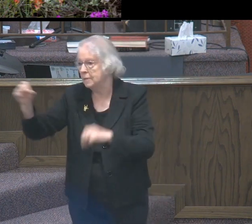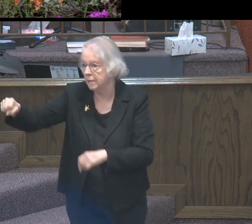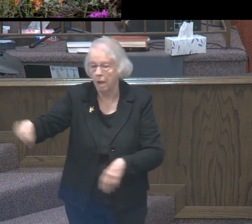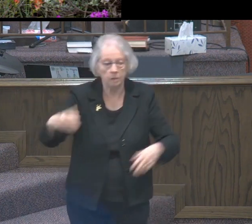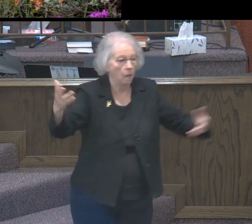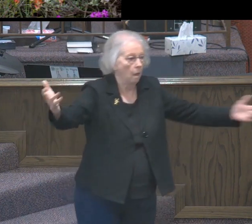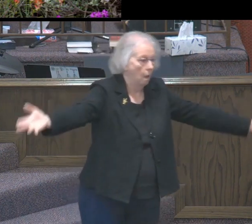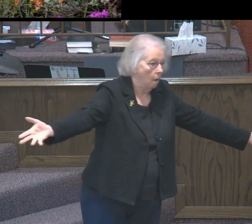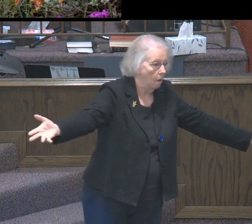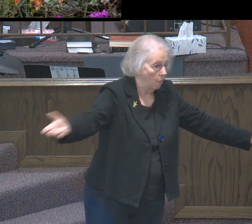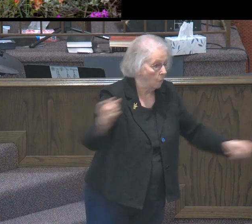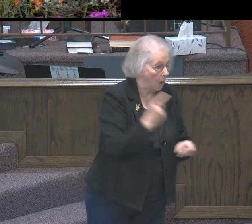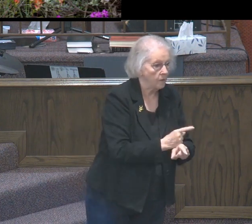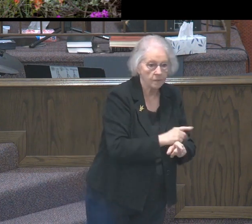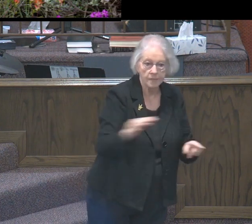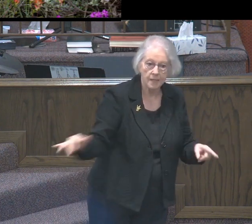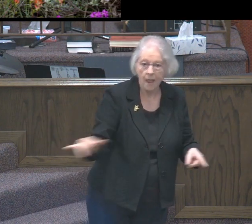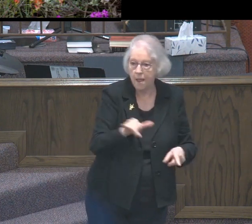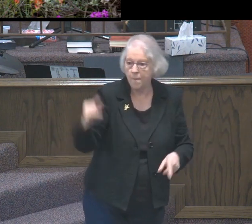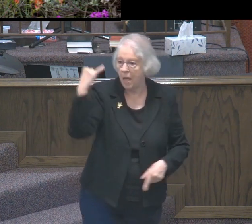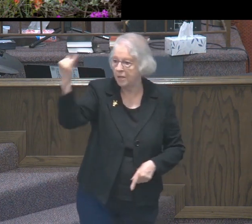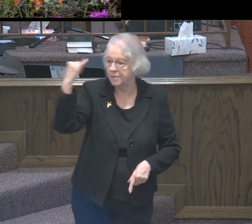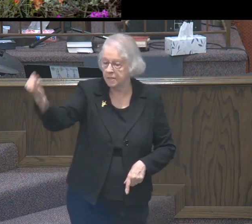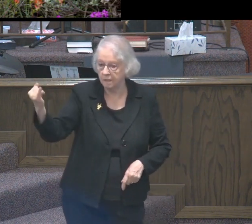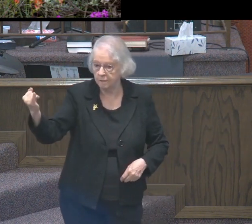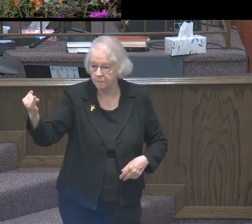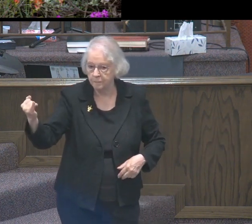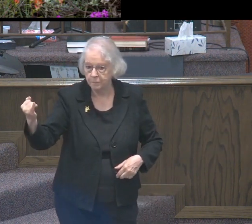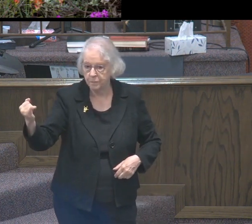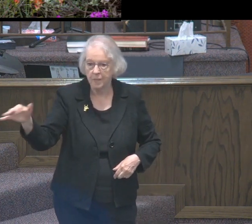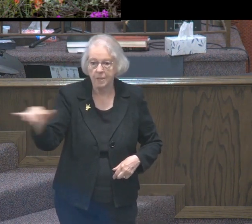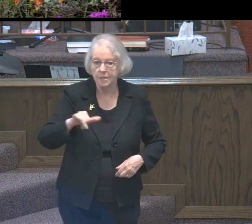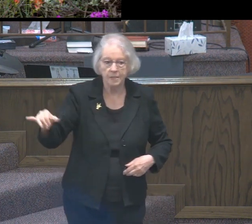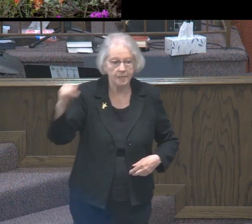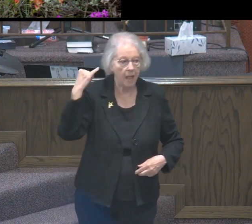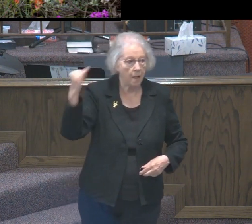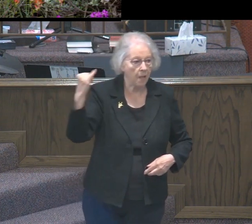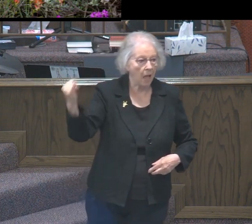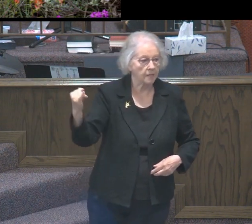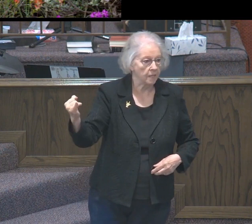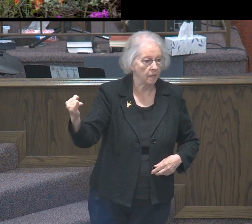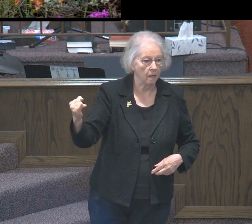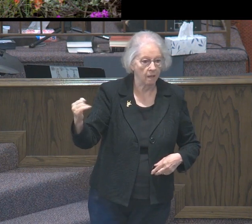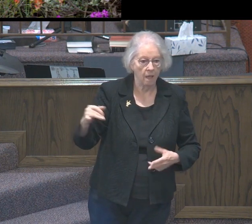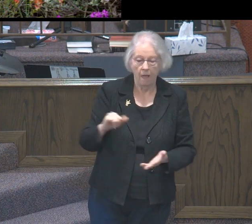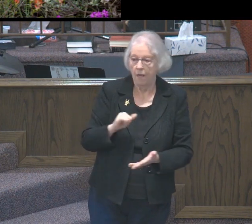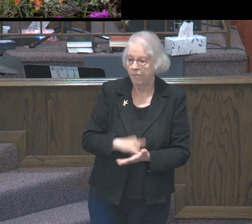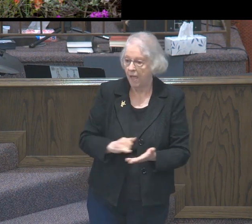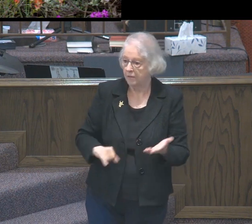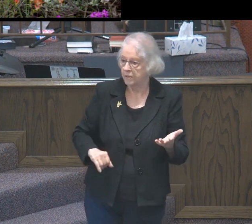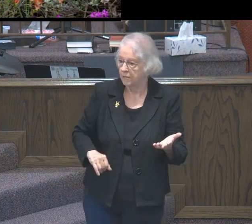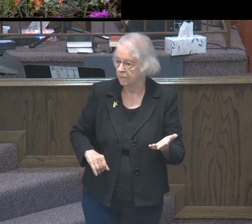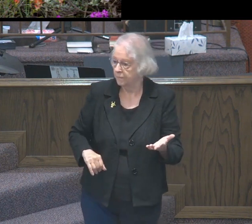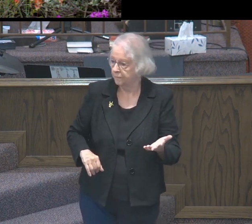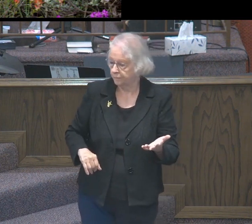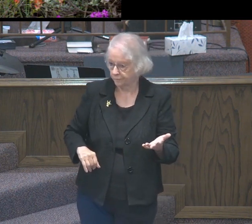highest point. He said, even though you can't, he said, I have